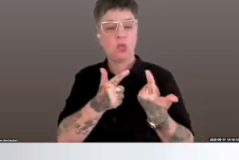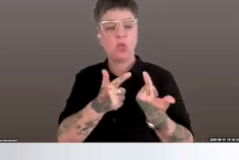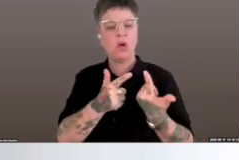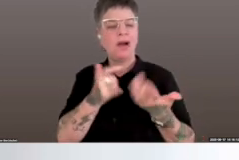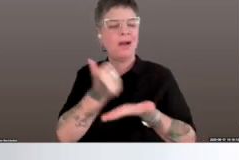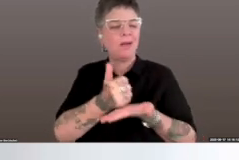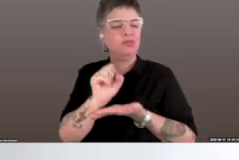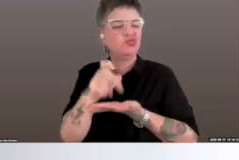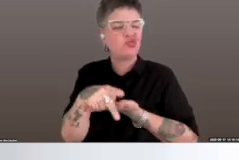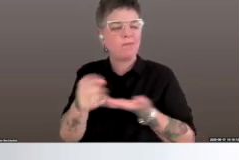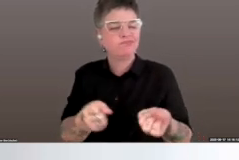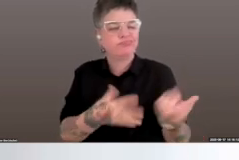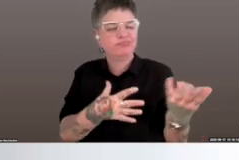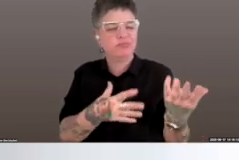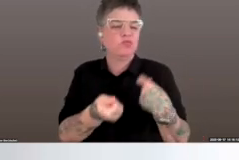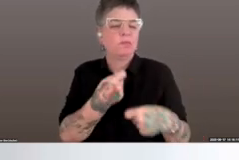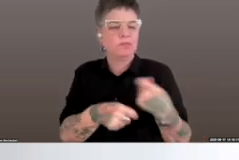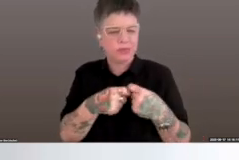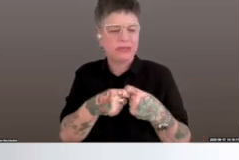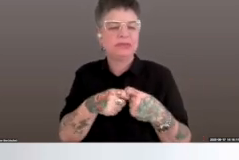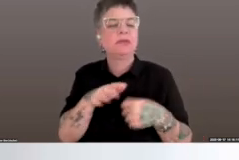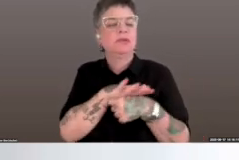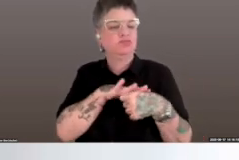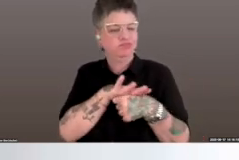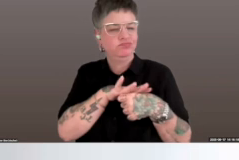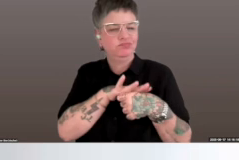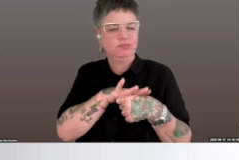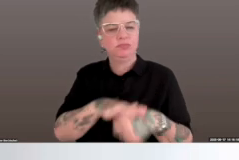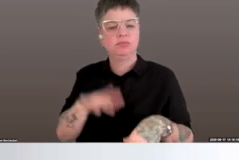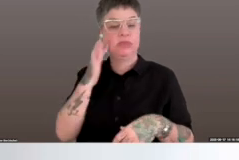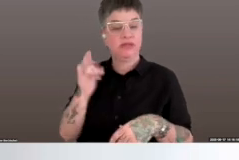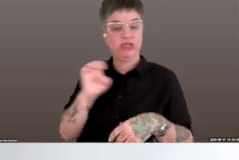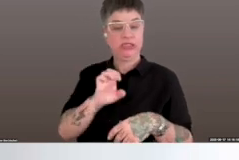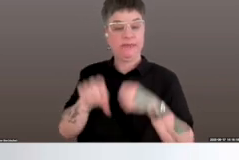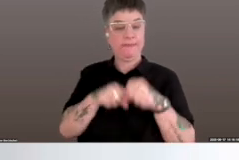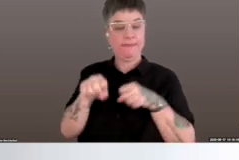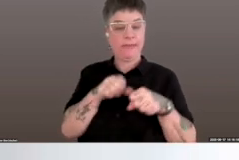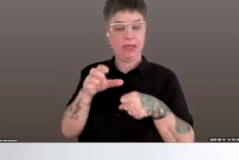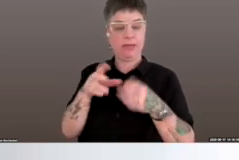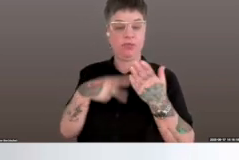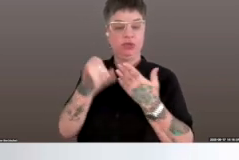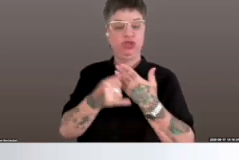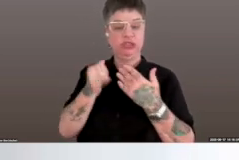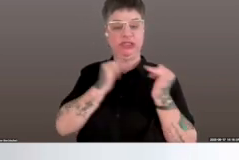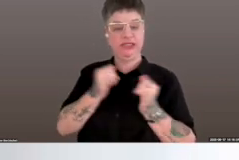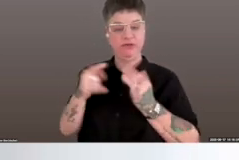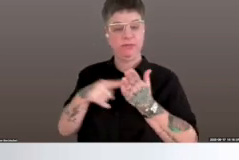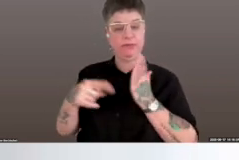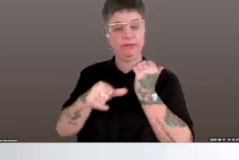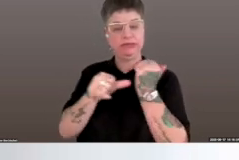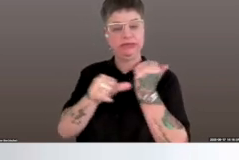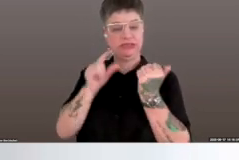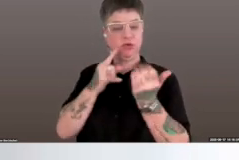incentive in those districts' territories. The California E-Bike Incentive Project offers individuals payment assistance